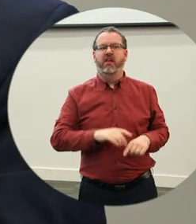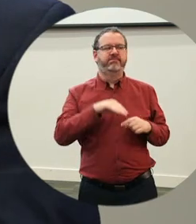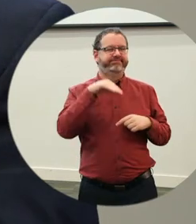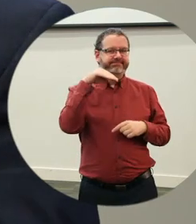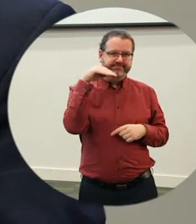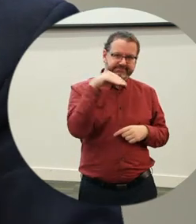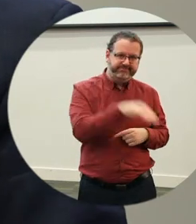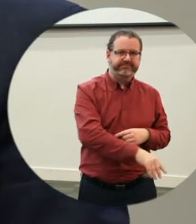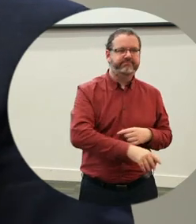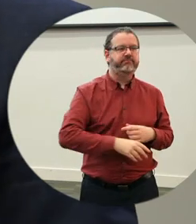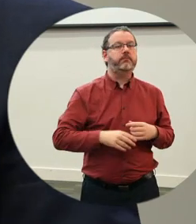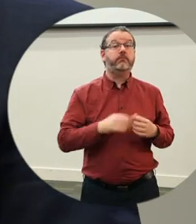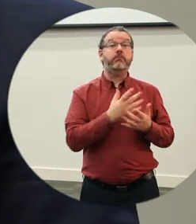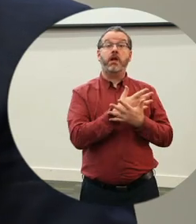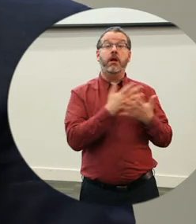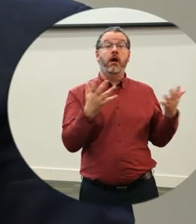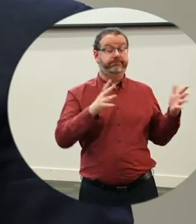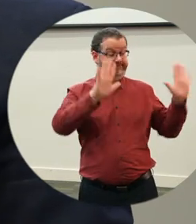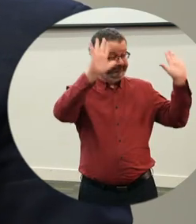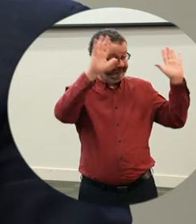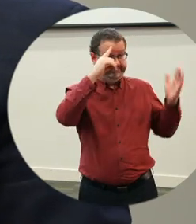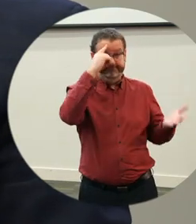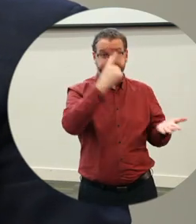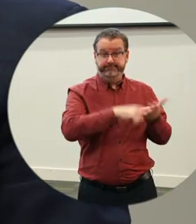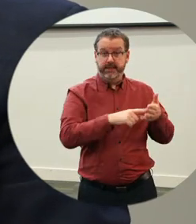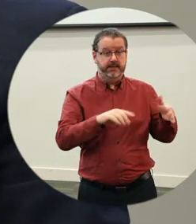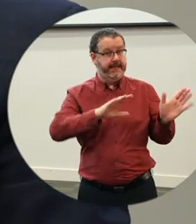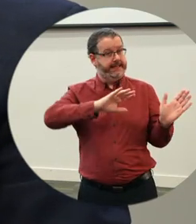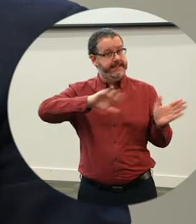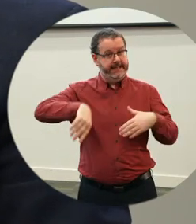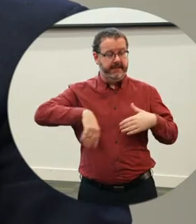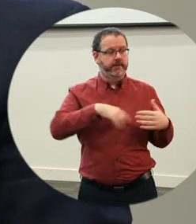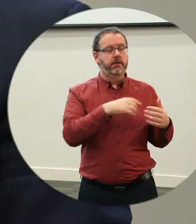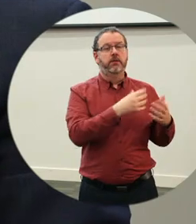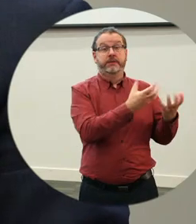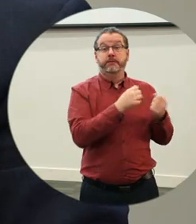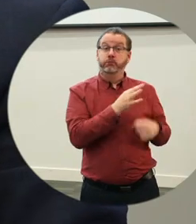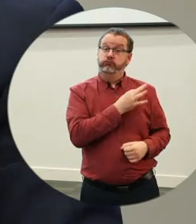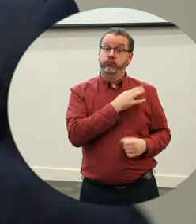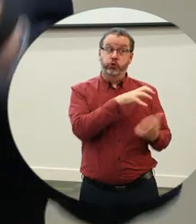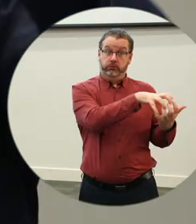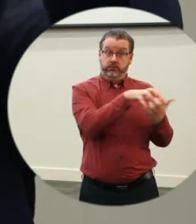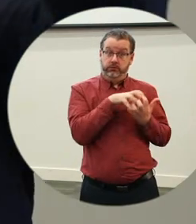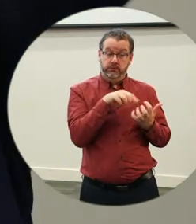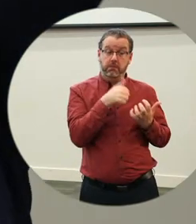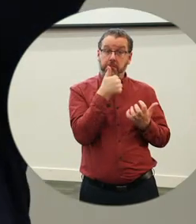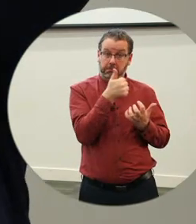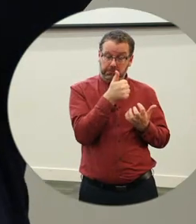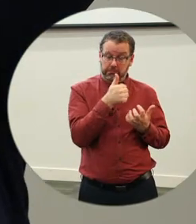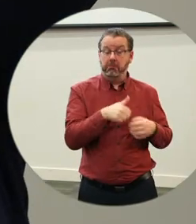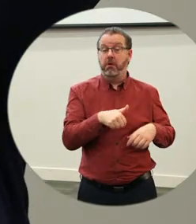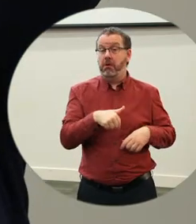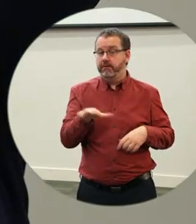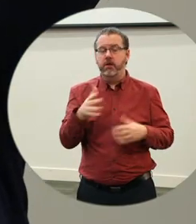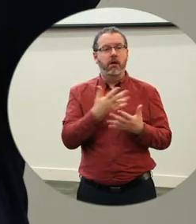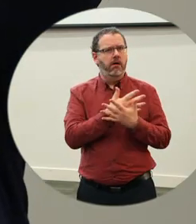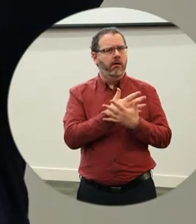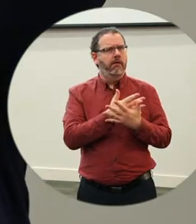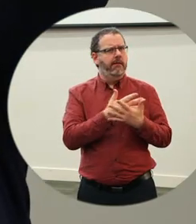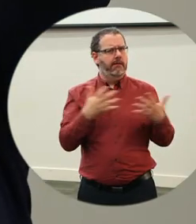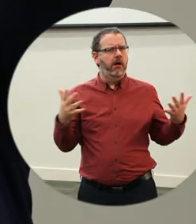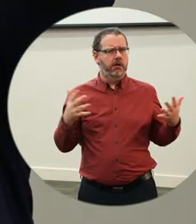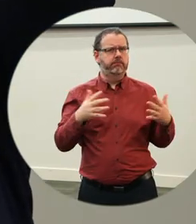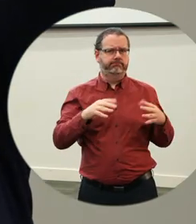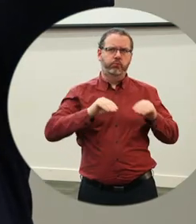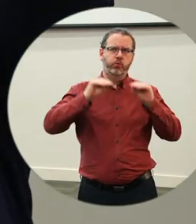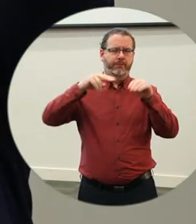good severance package. A lot of them took the severance package and went off. A lot of them went north to the Royal Ulster